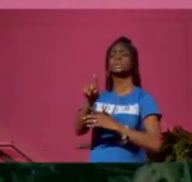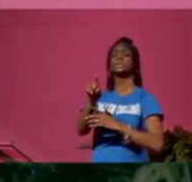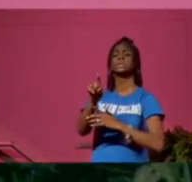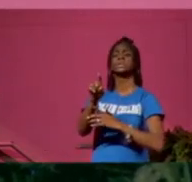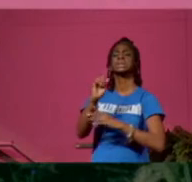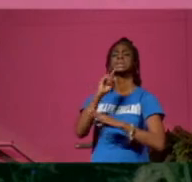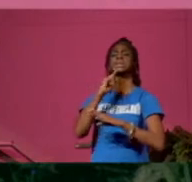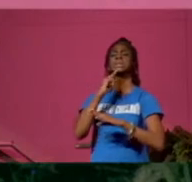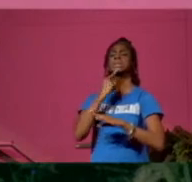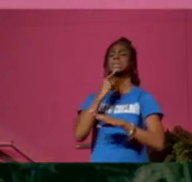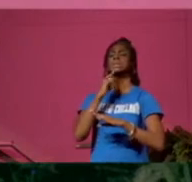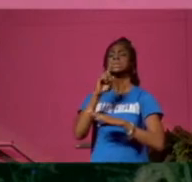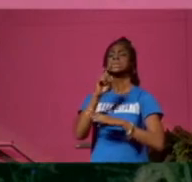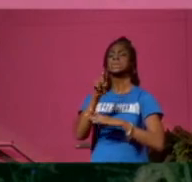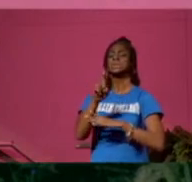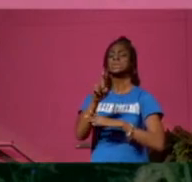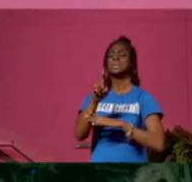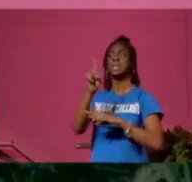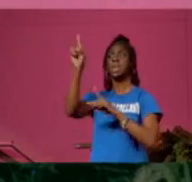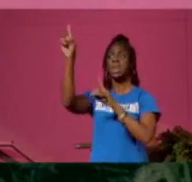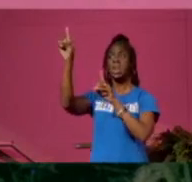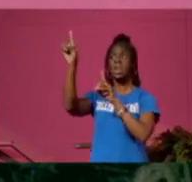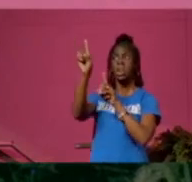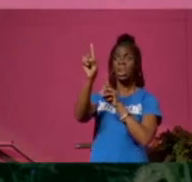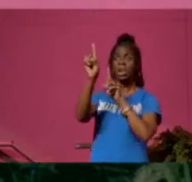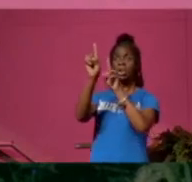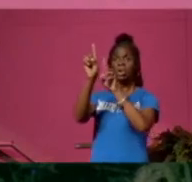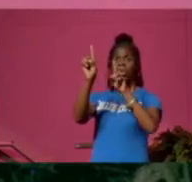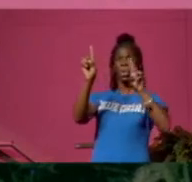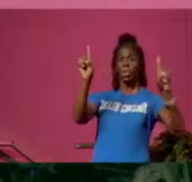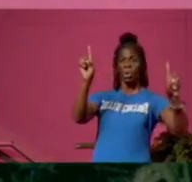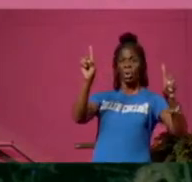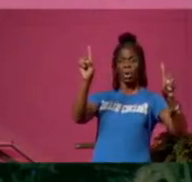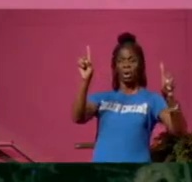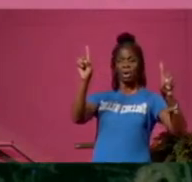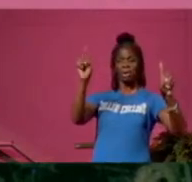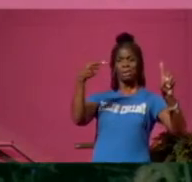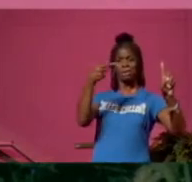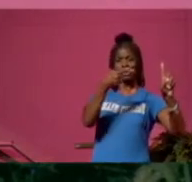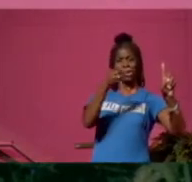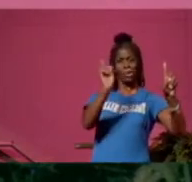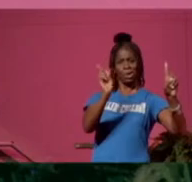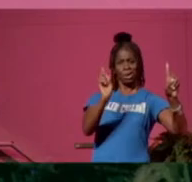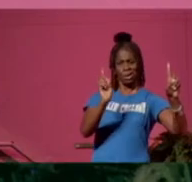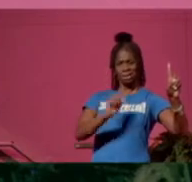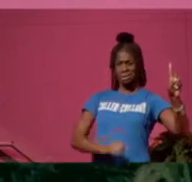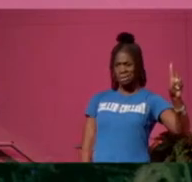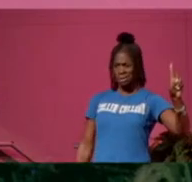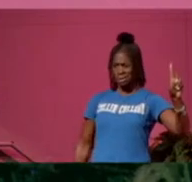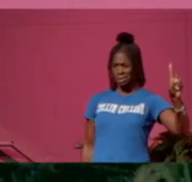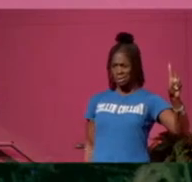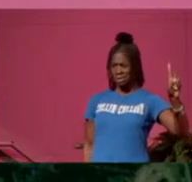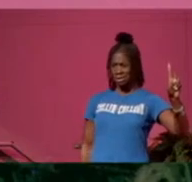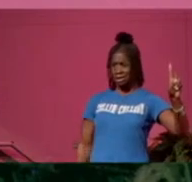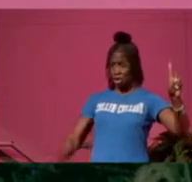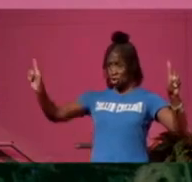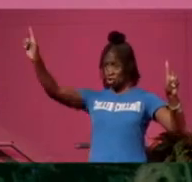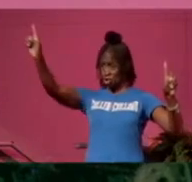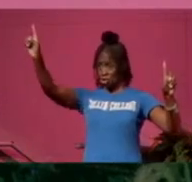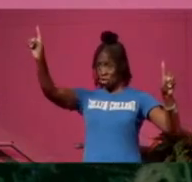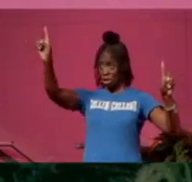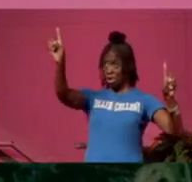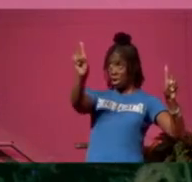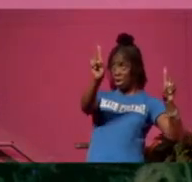All right. When I was in the U choir, we used to sing a song, "Where Do You Stand?" Who's on the Lord's